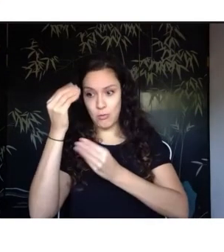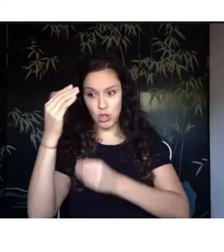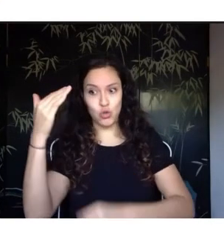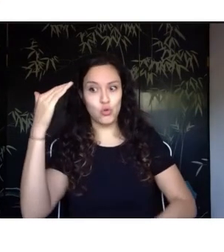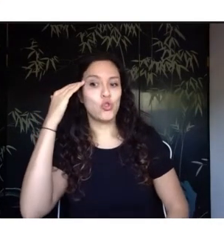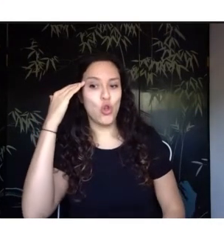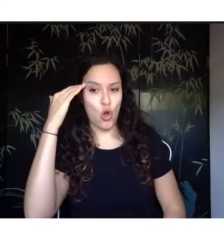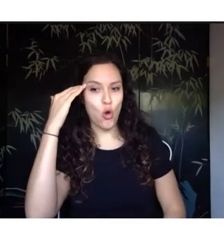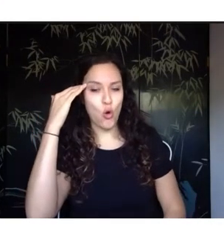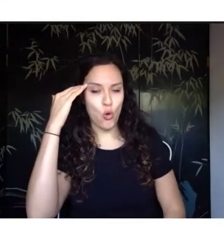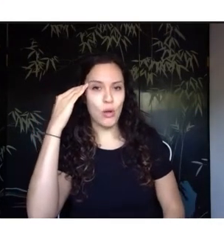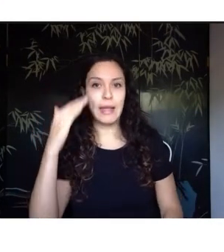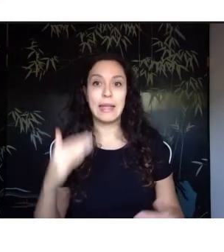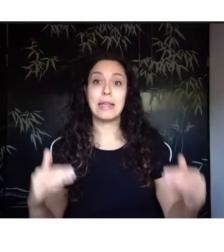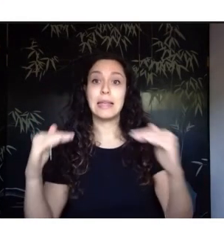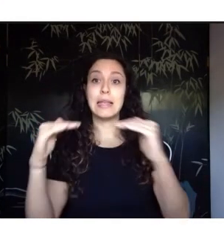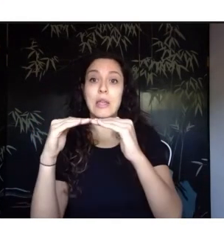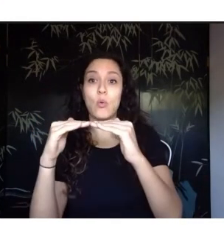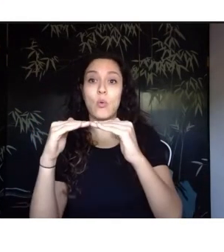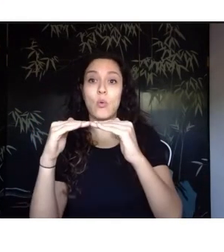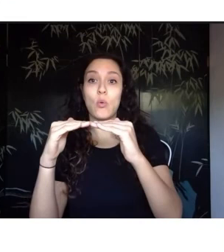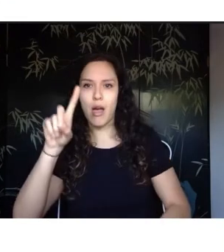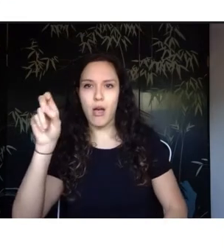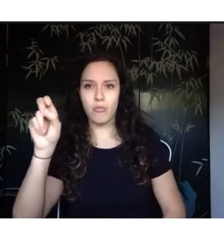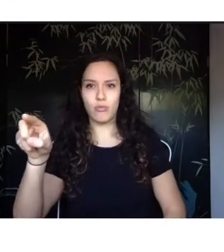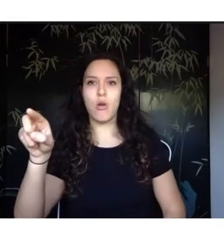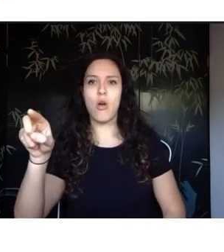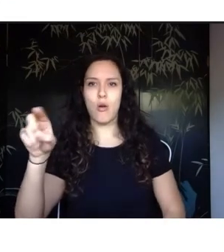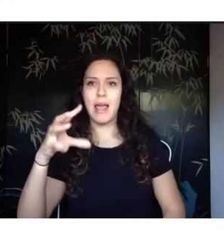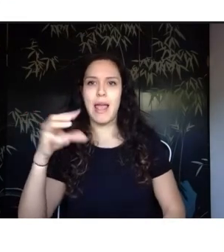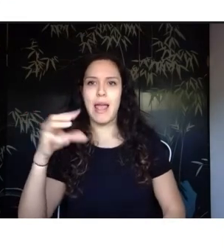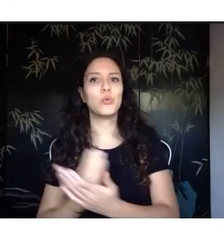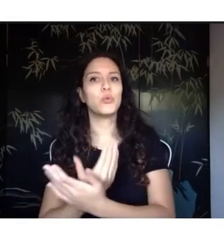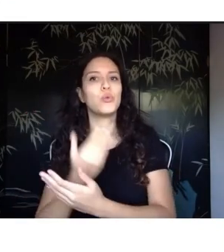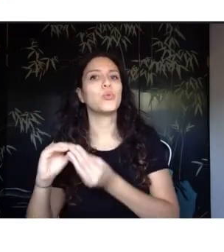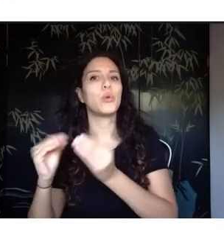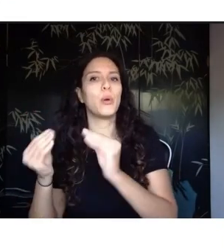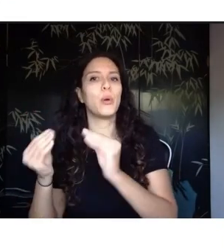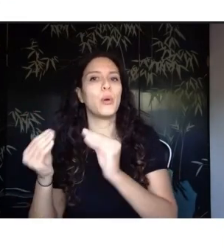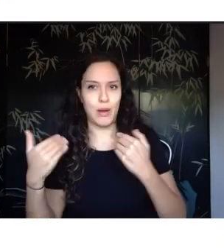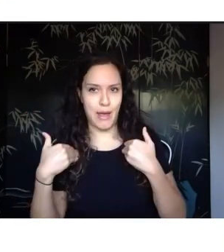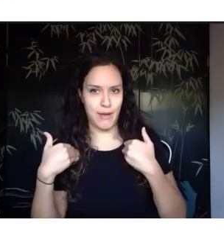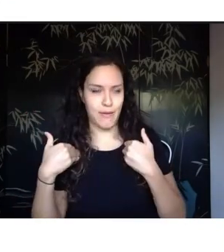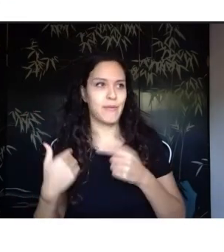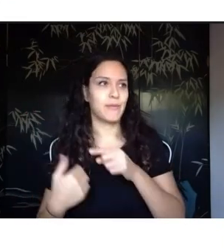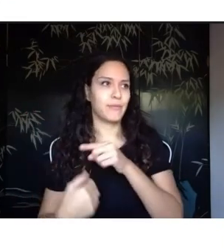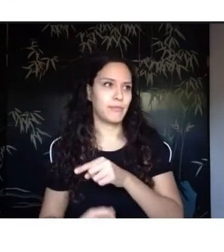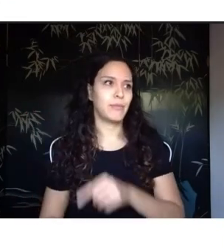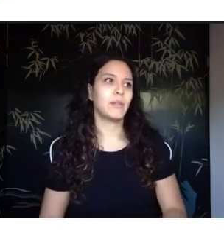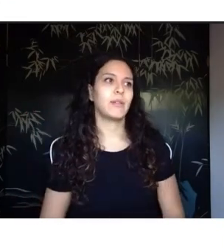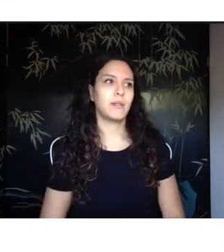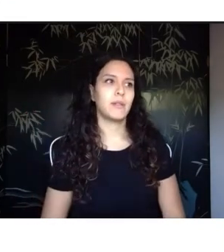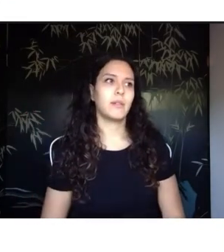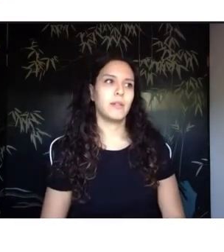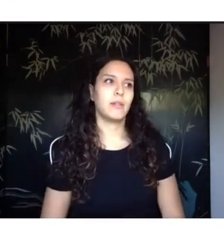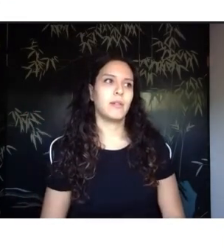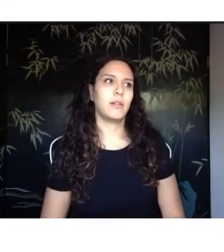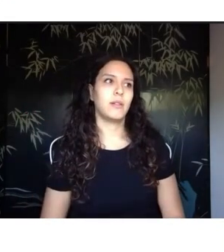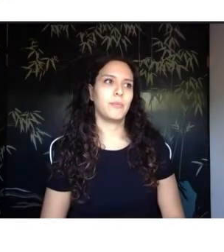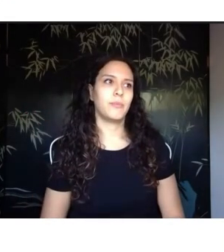this slide, it says what I know, set up what I know, set it equal to my unknown and any new number that I